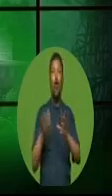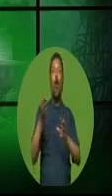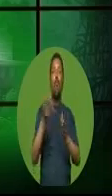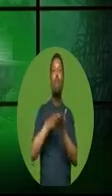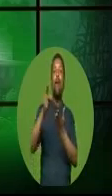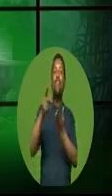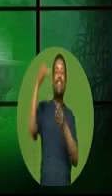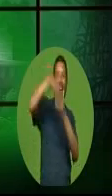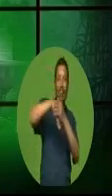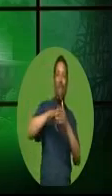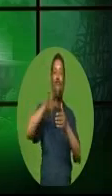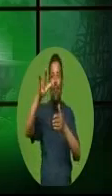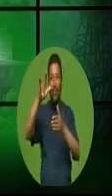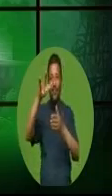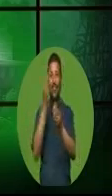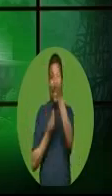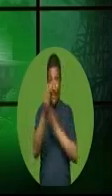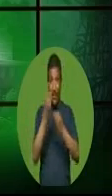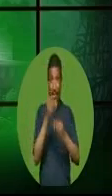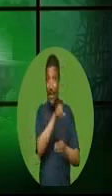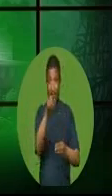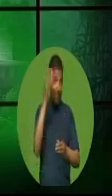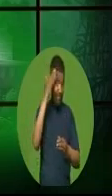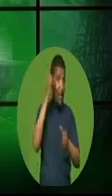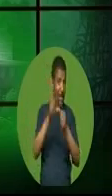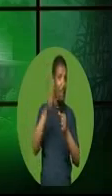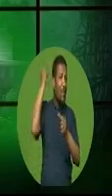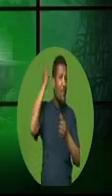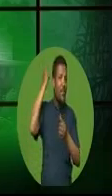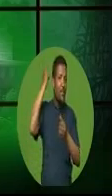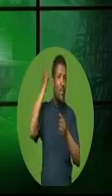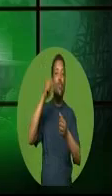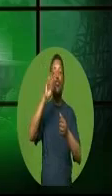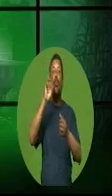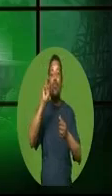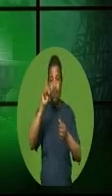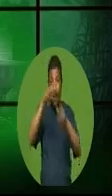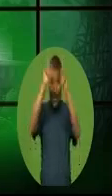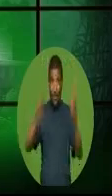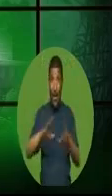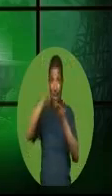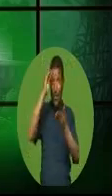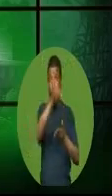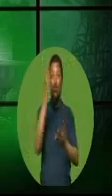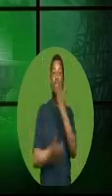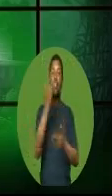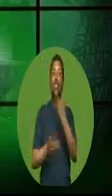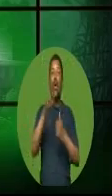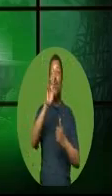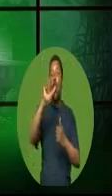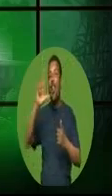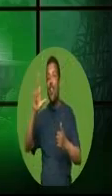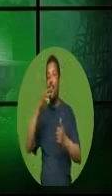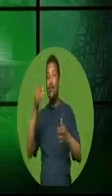foreign trade. As you remember, in the previous non-plasma lesson, you discussed the role